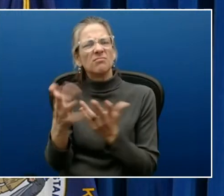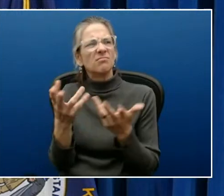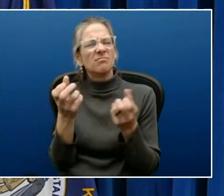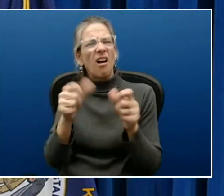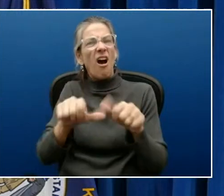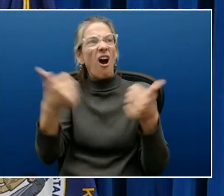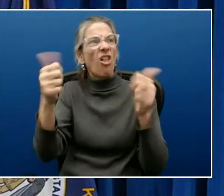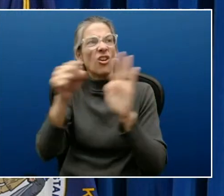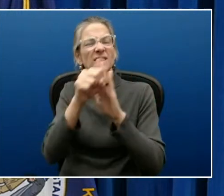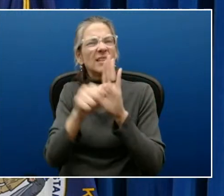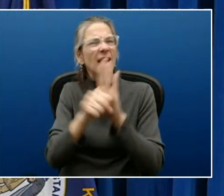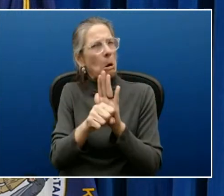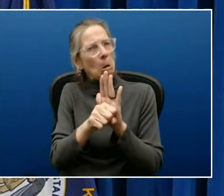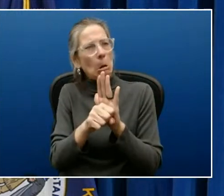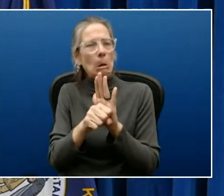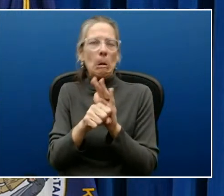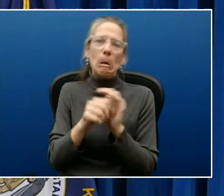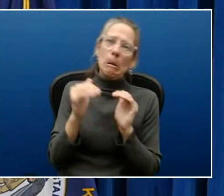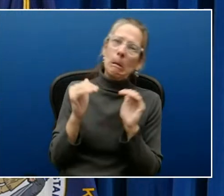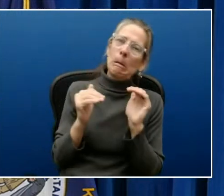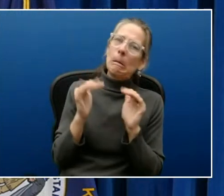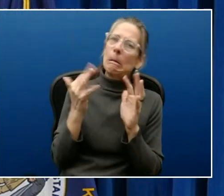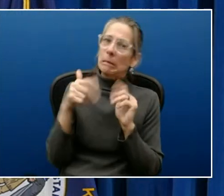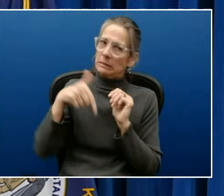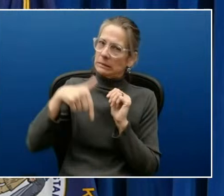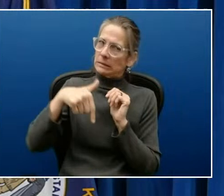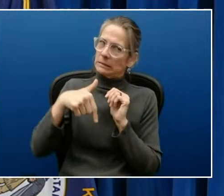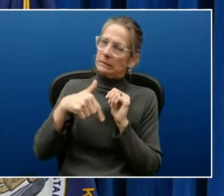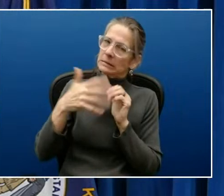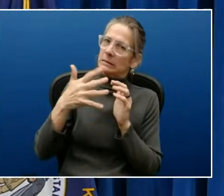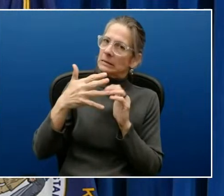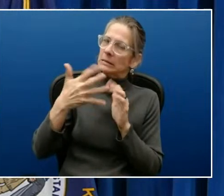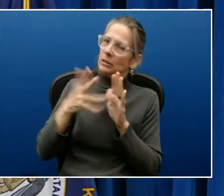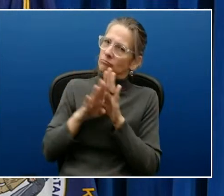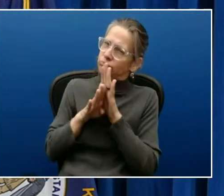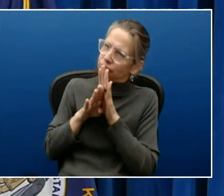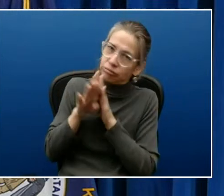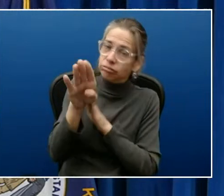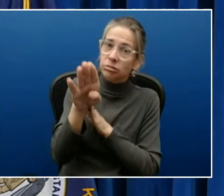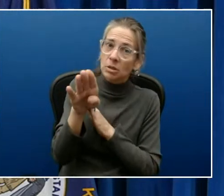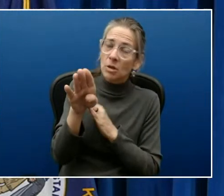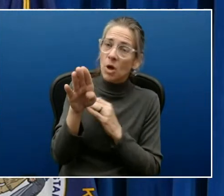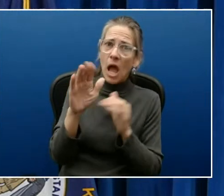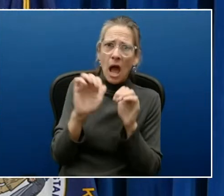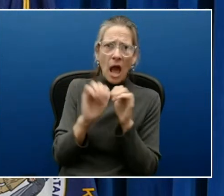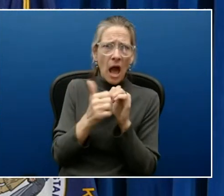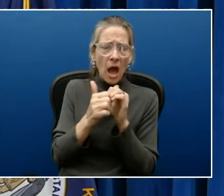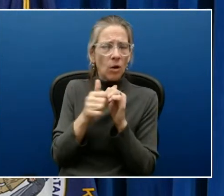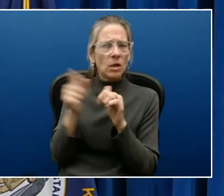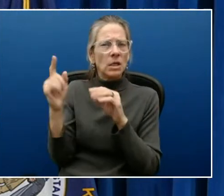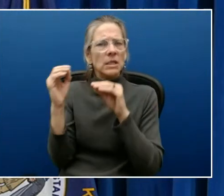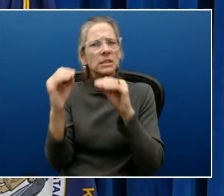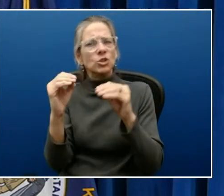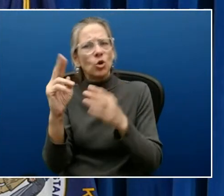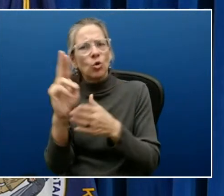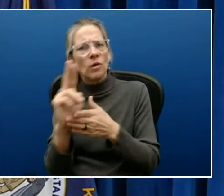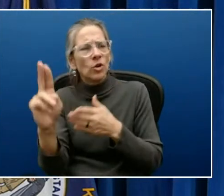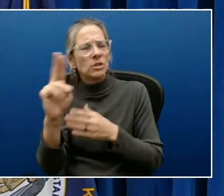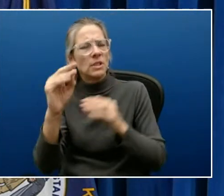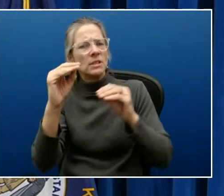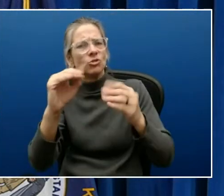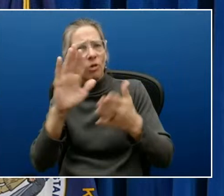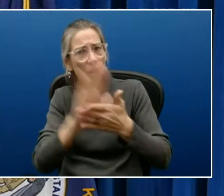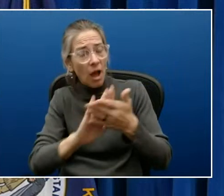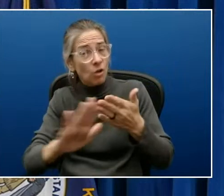America. And that flourishing is not only happening by those teaching in universities and colleges, but I